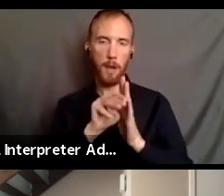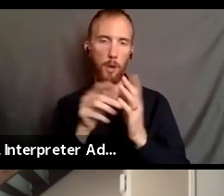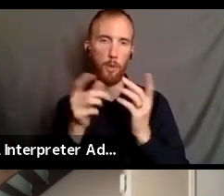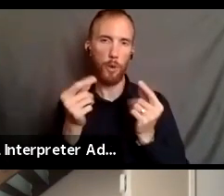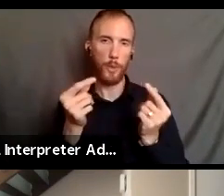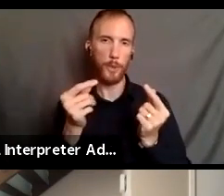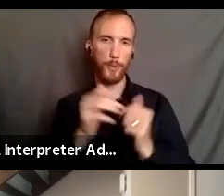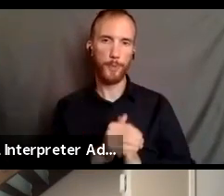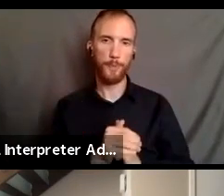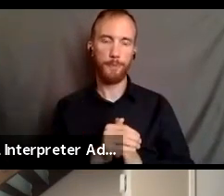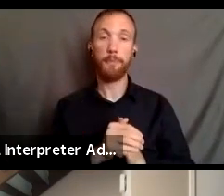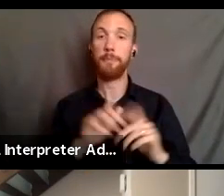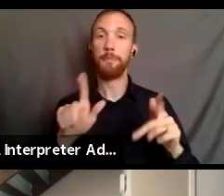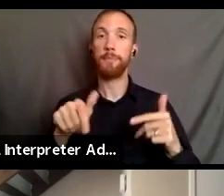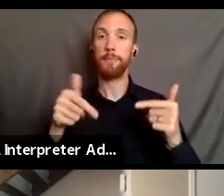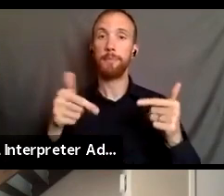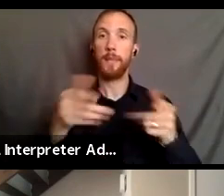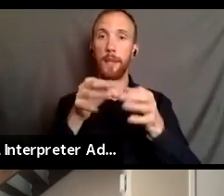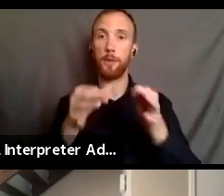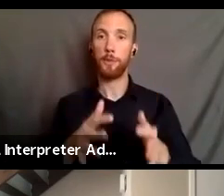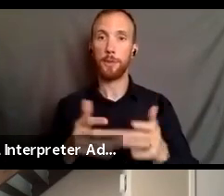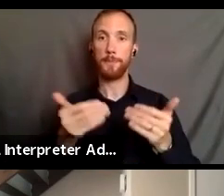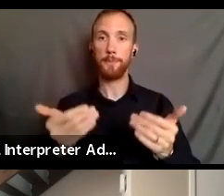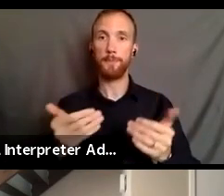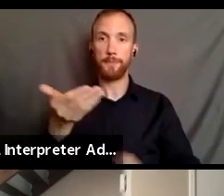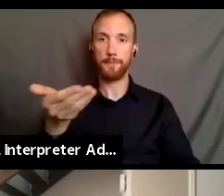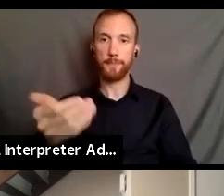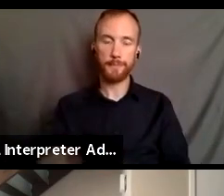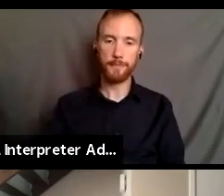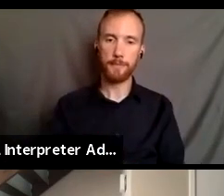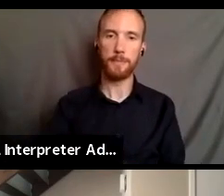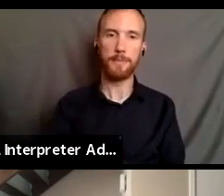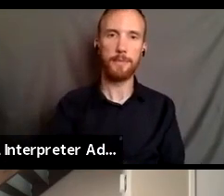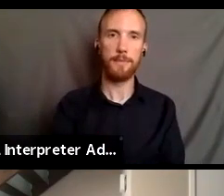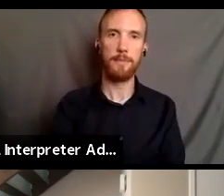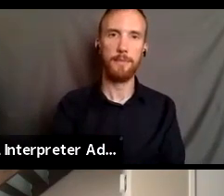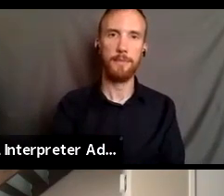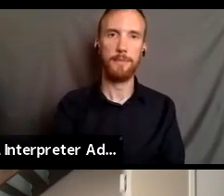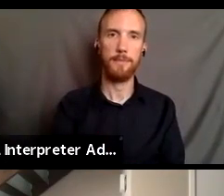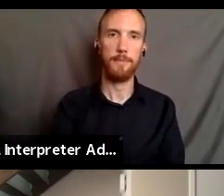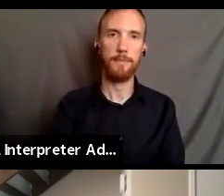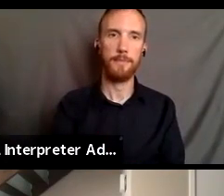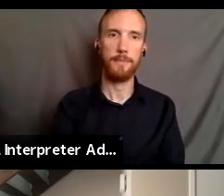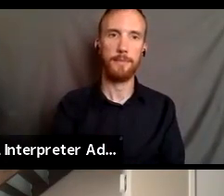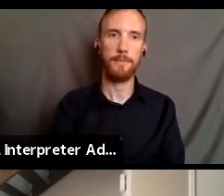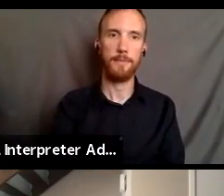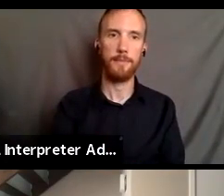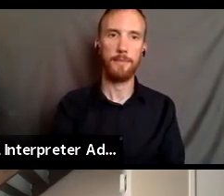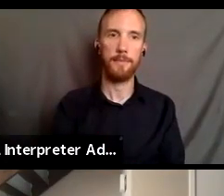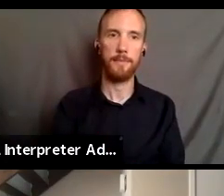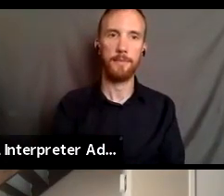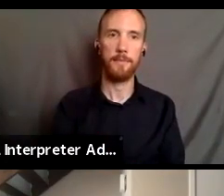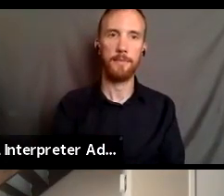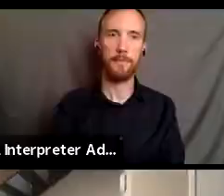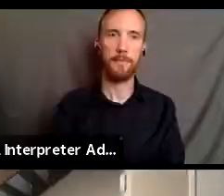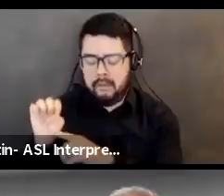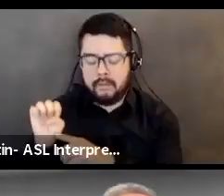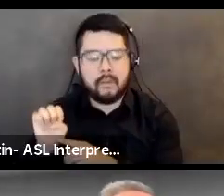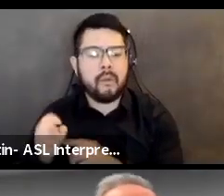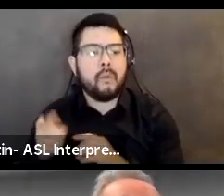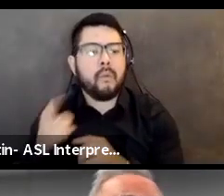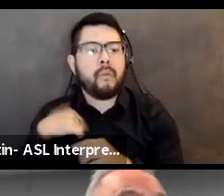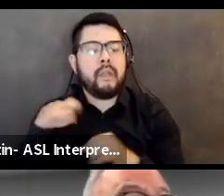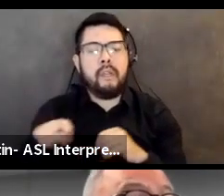you you kind of answered with the question is that we will have to begin this process of engaging and learn as we start to